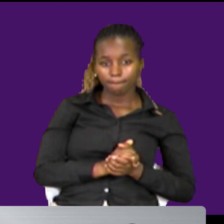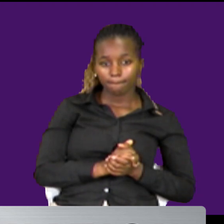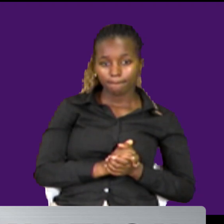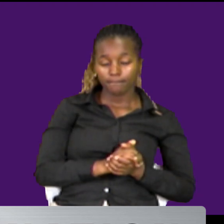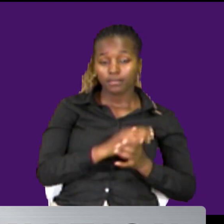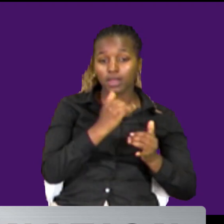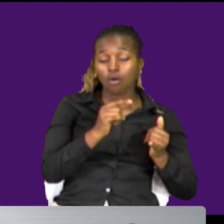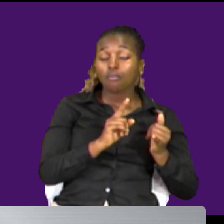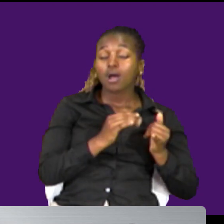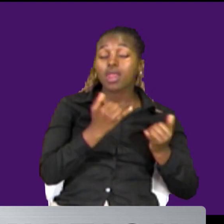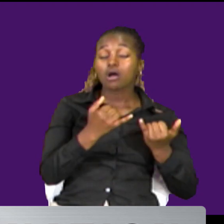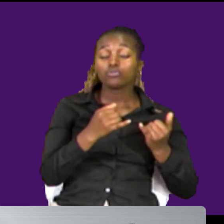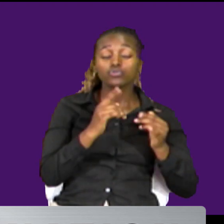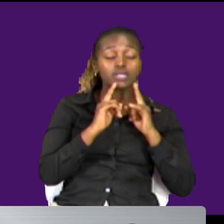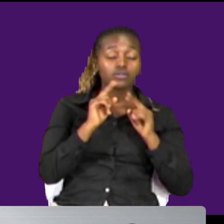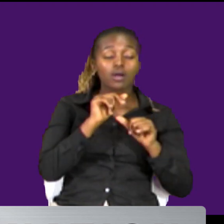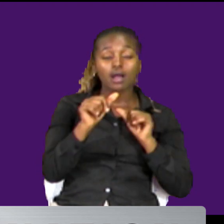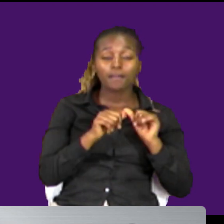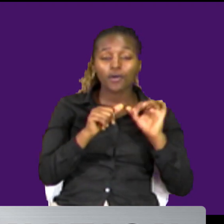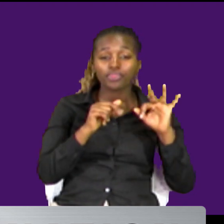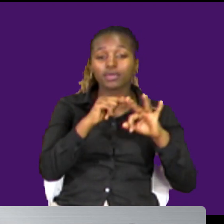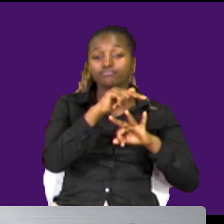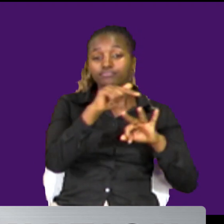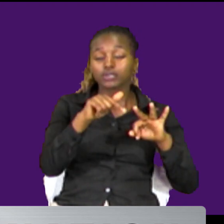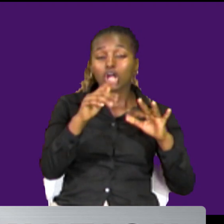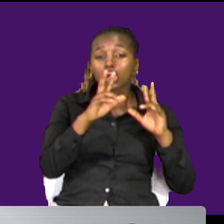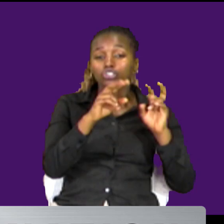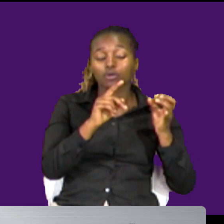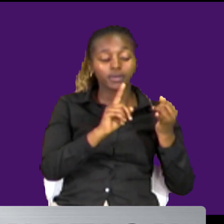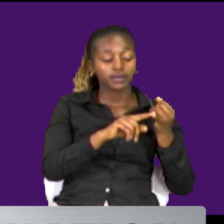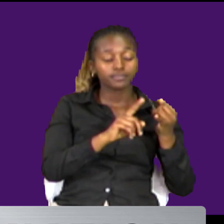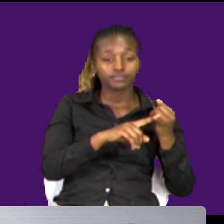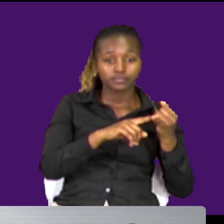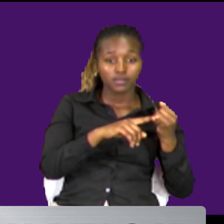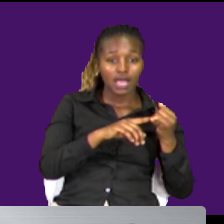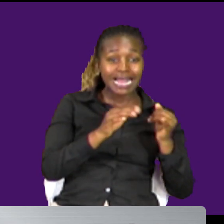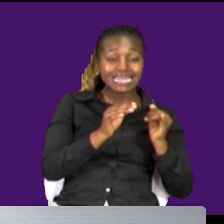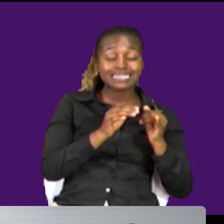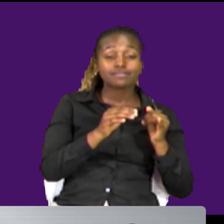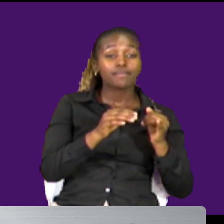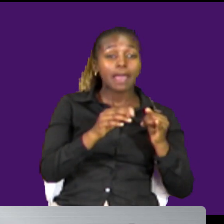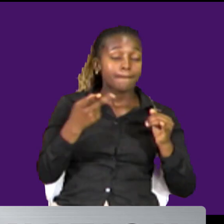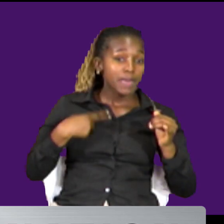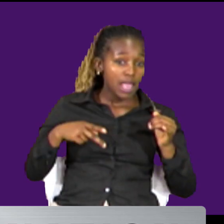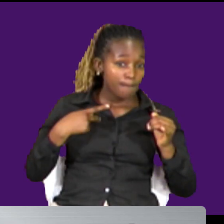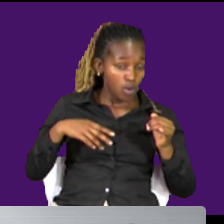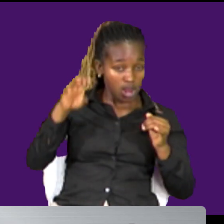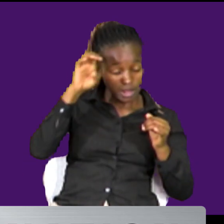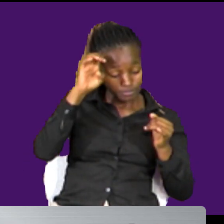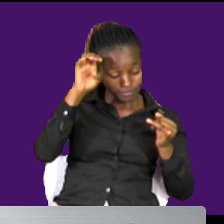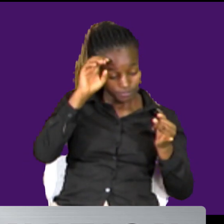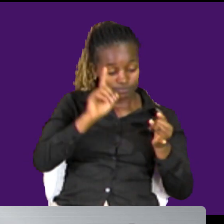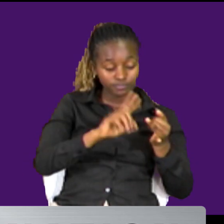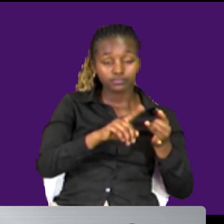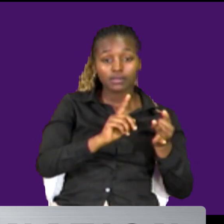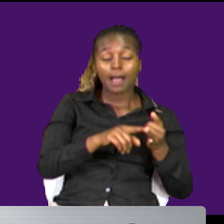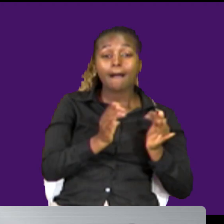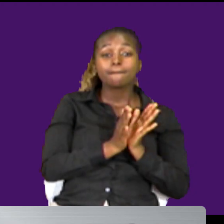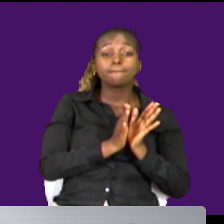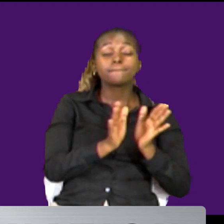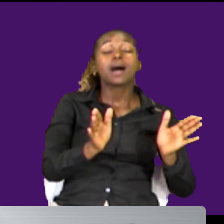civic education. Right. The second area was the area of public participation after they have seen content